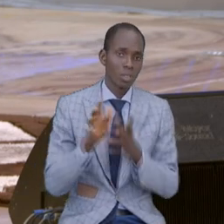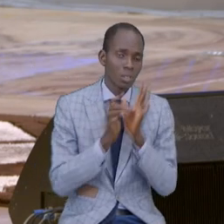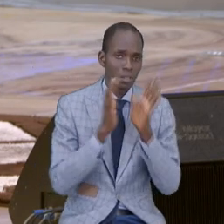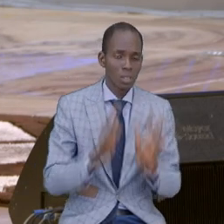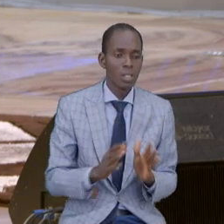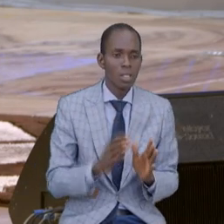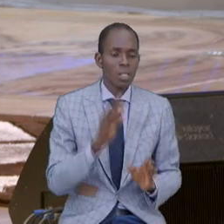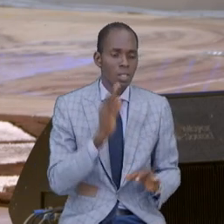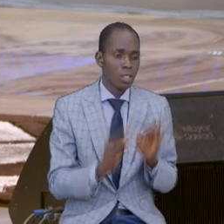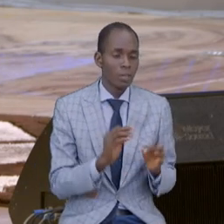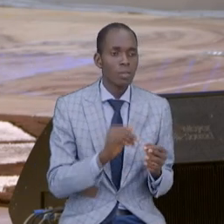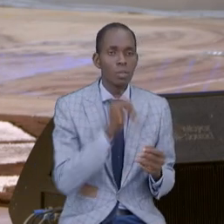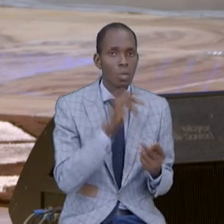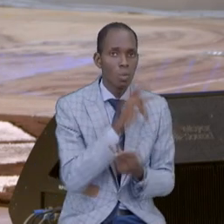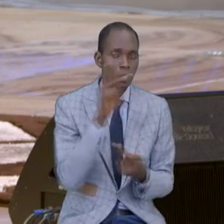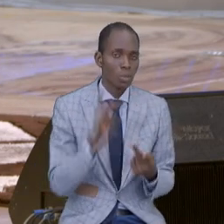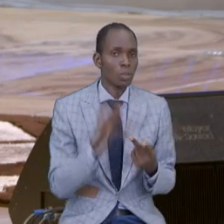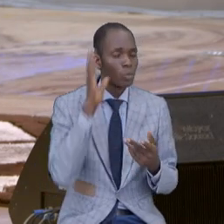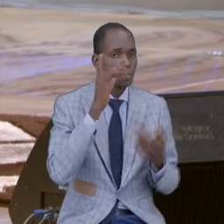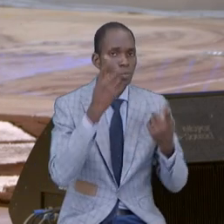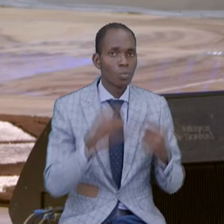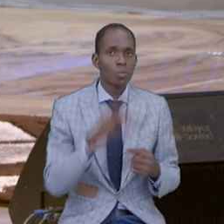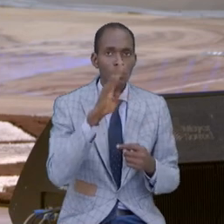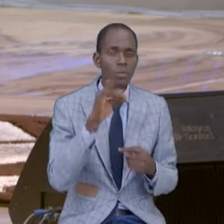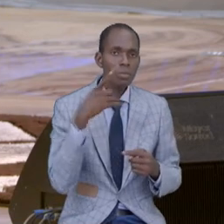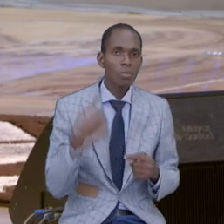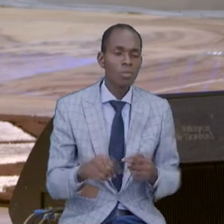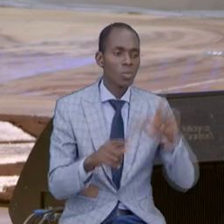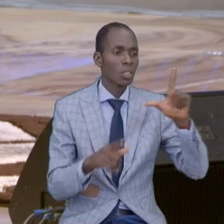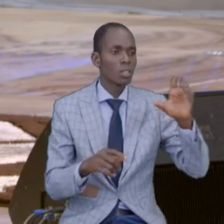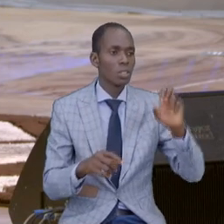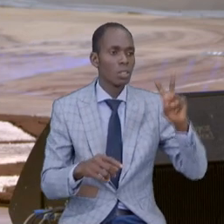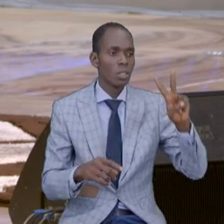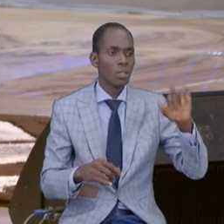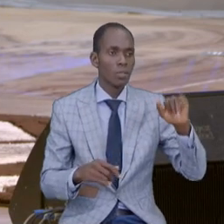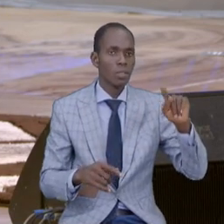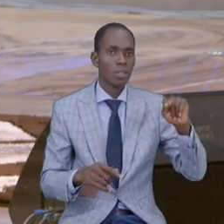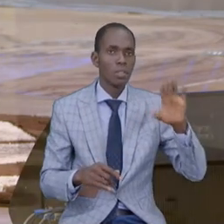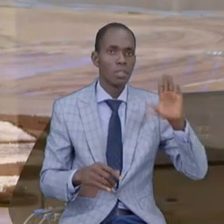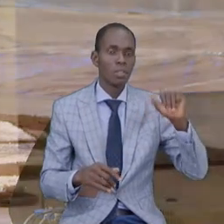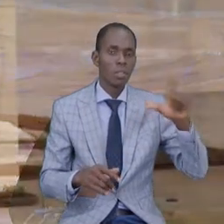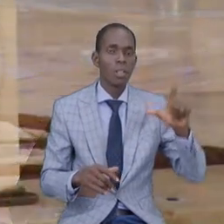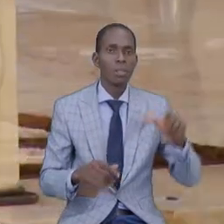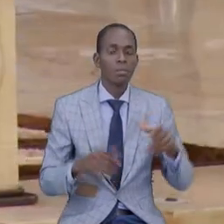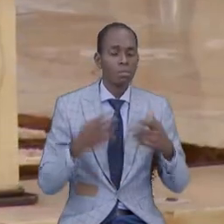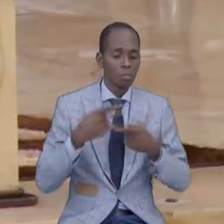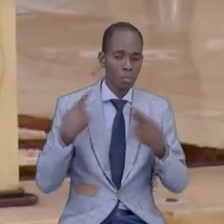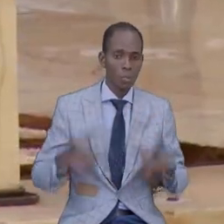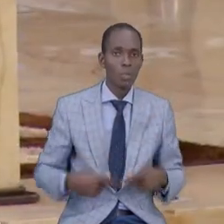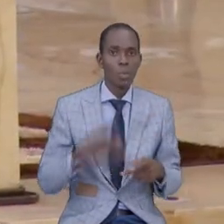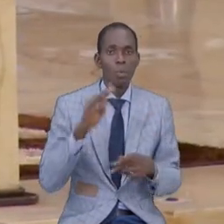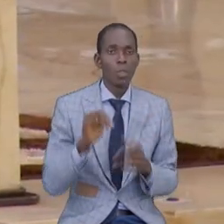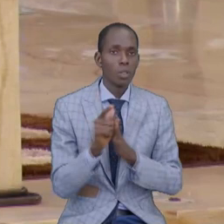come by the Levitical priesthood, by the law of Moses, how then will he give